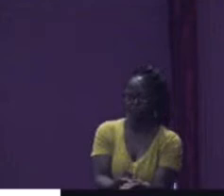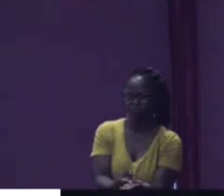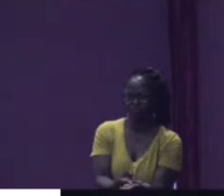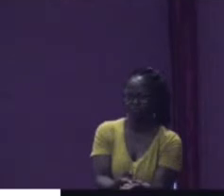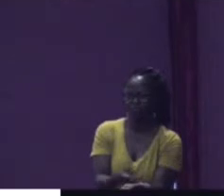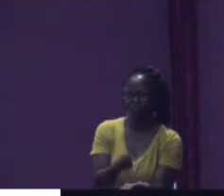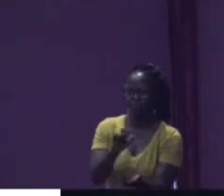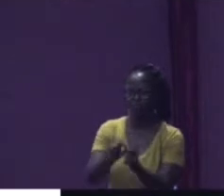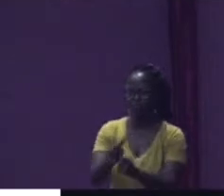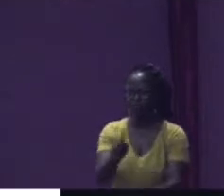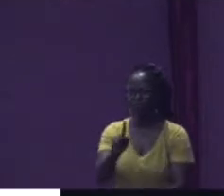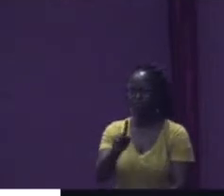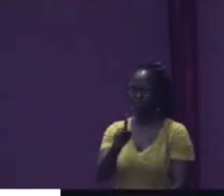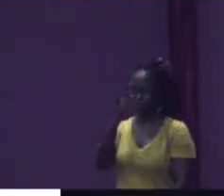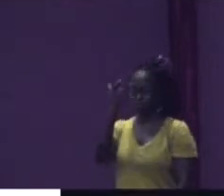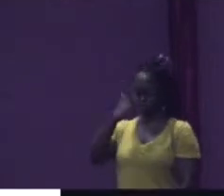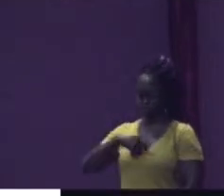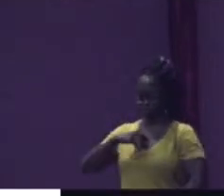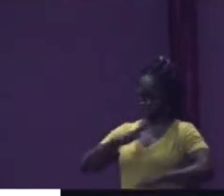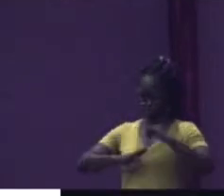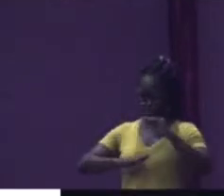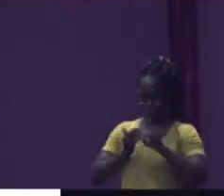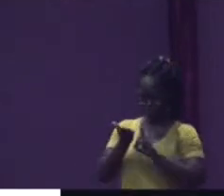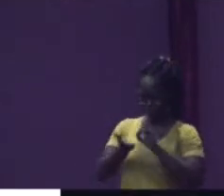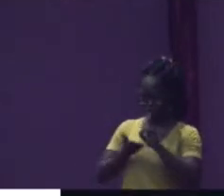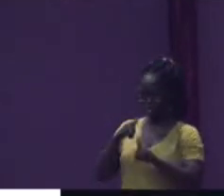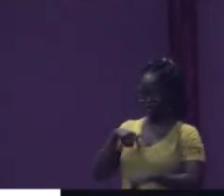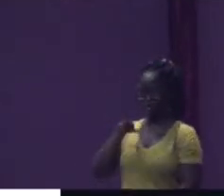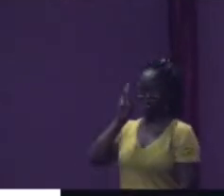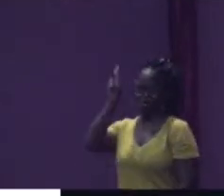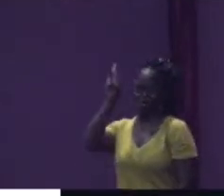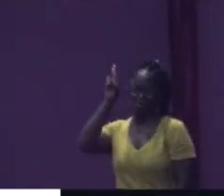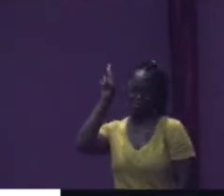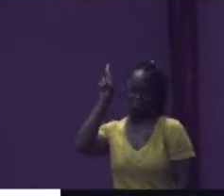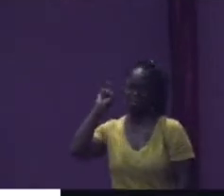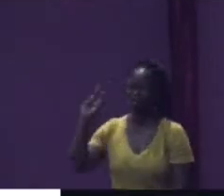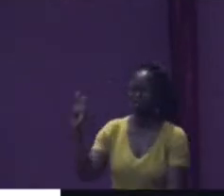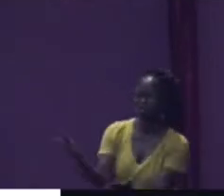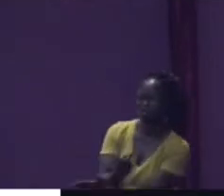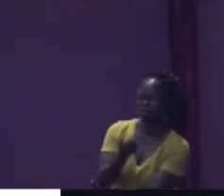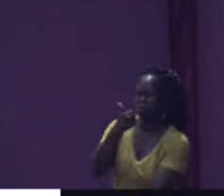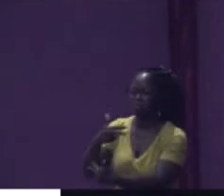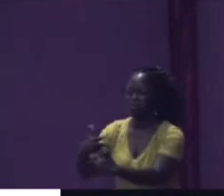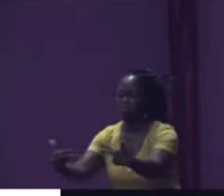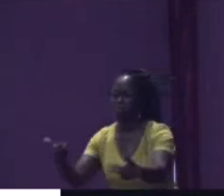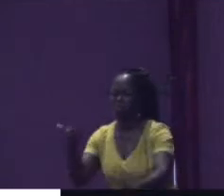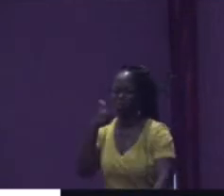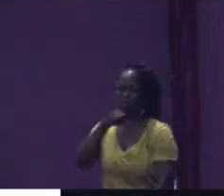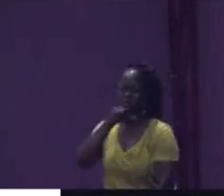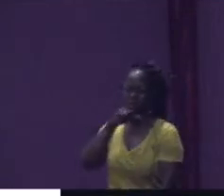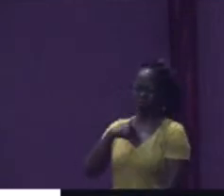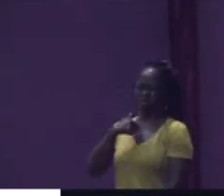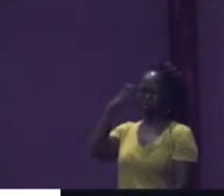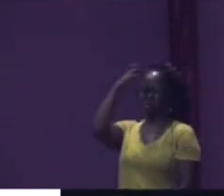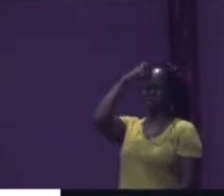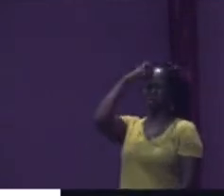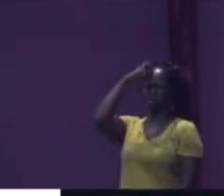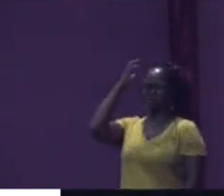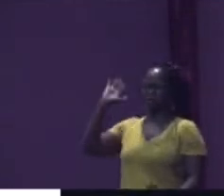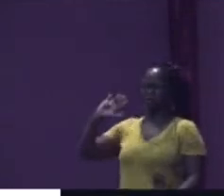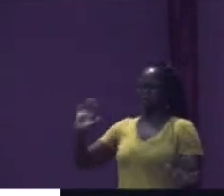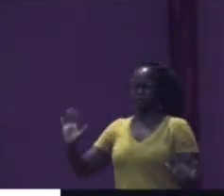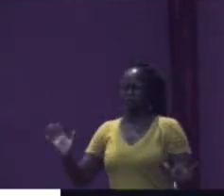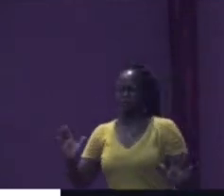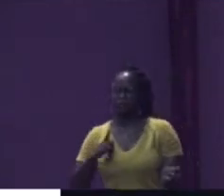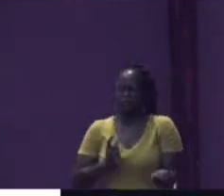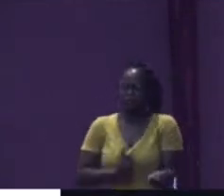for whatever happened to the mother. So there was tremendous pressure then, and Syriaca,